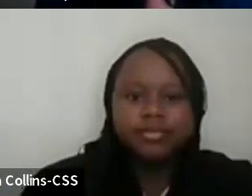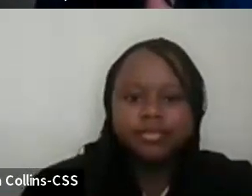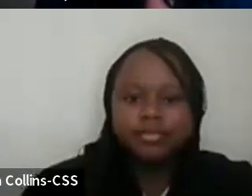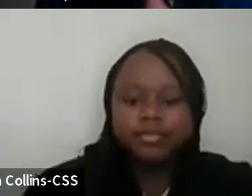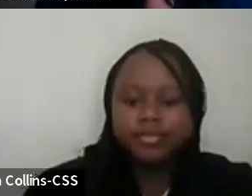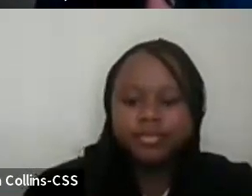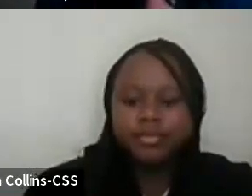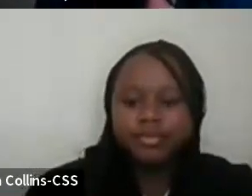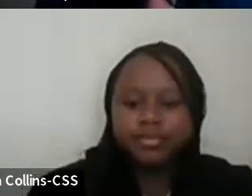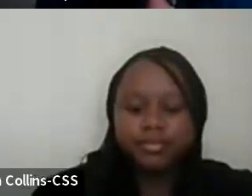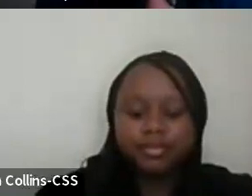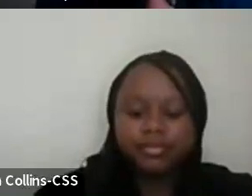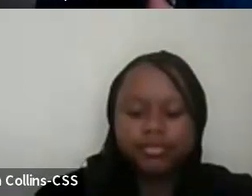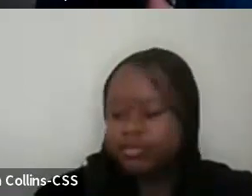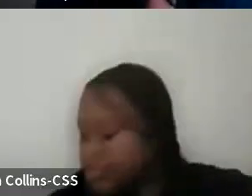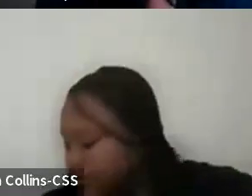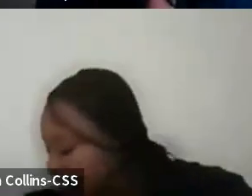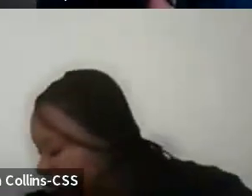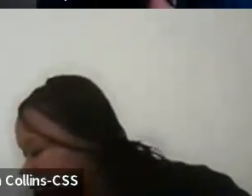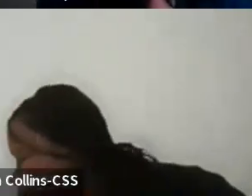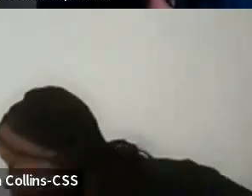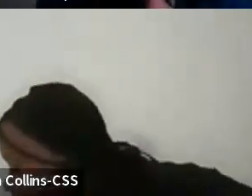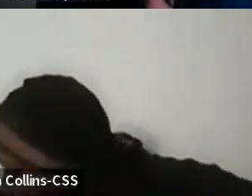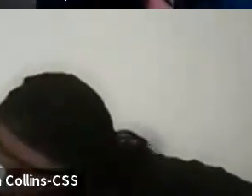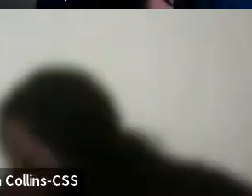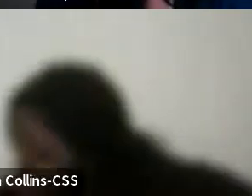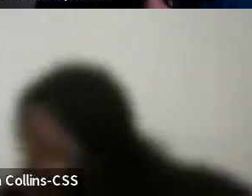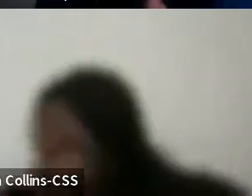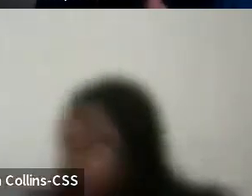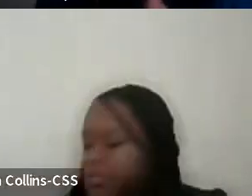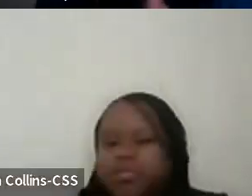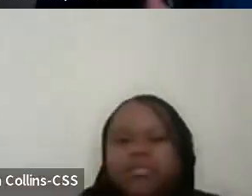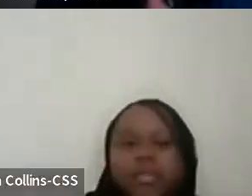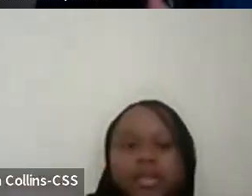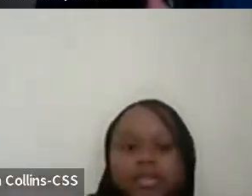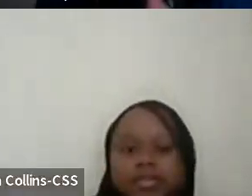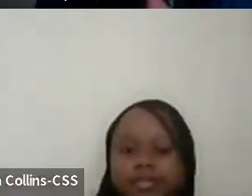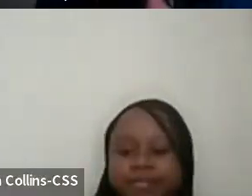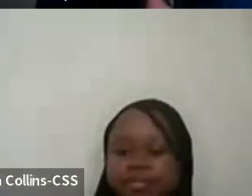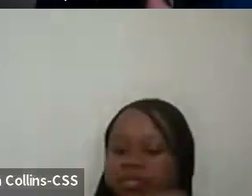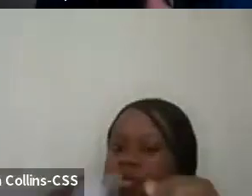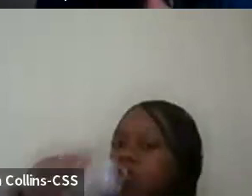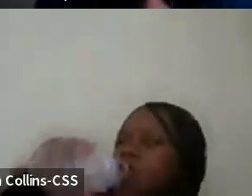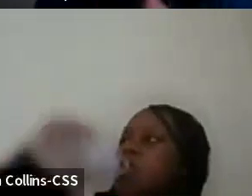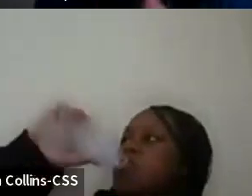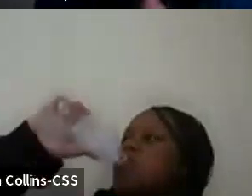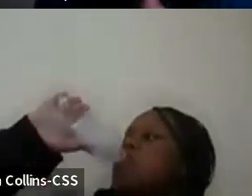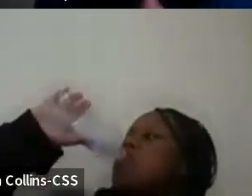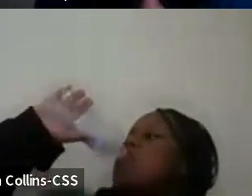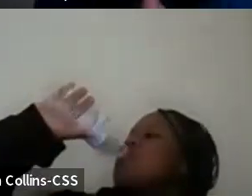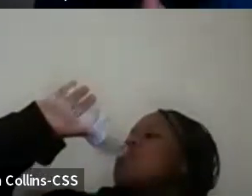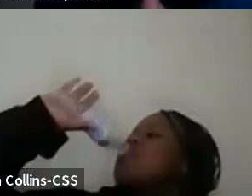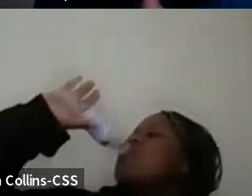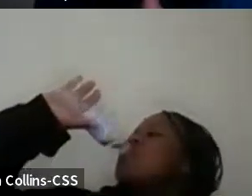Excellent. Great. Very good. Okay, let's see. Then I'm going to run over to the May revision of the California budget.